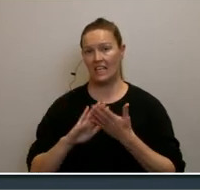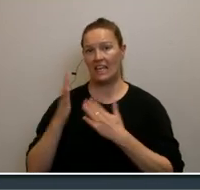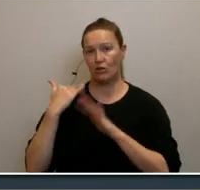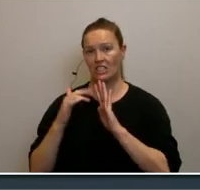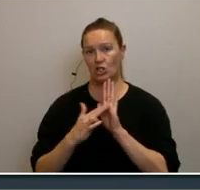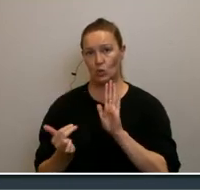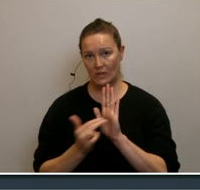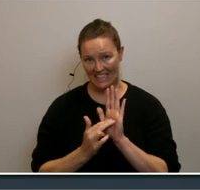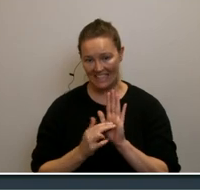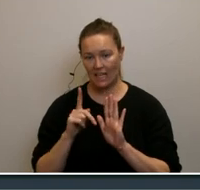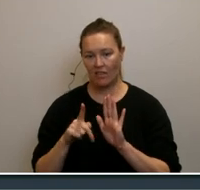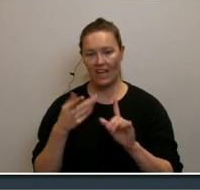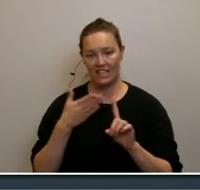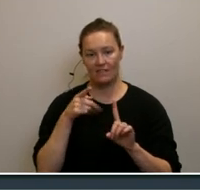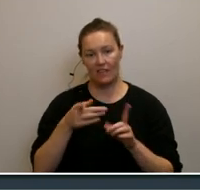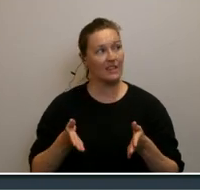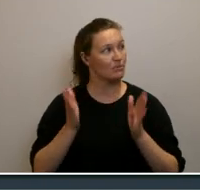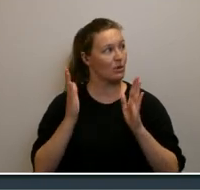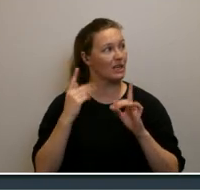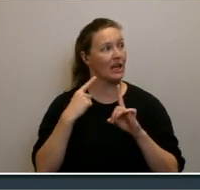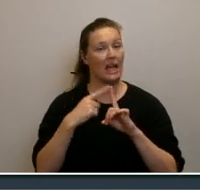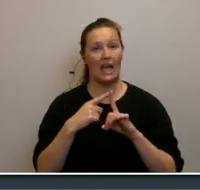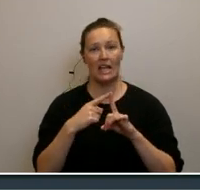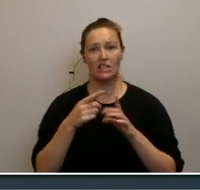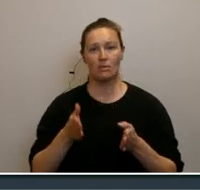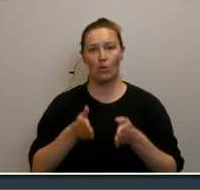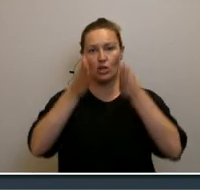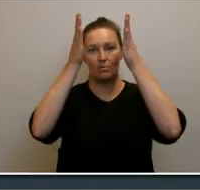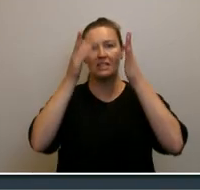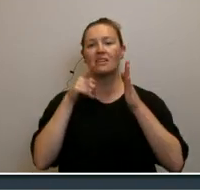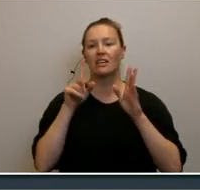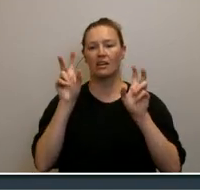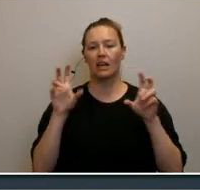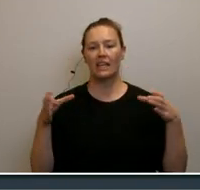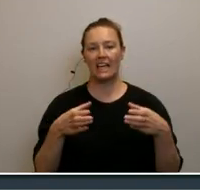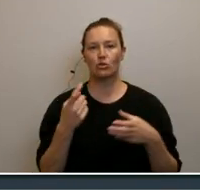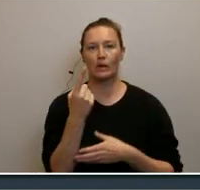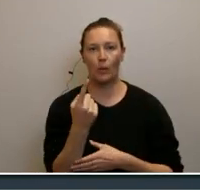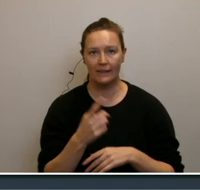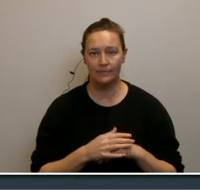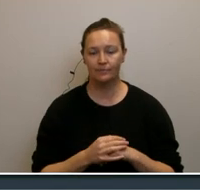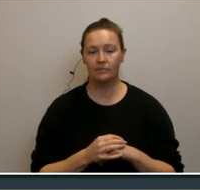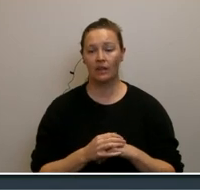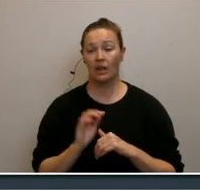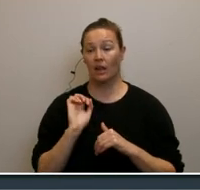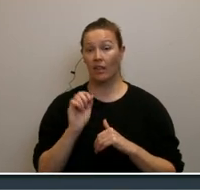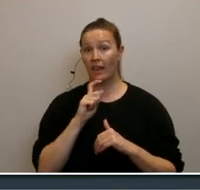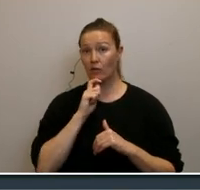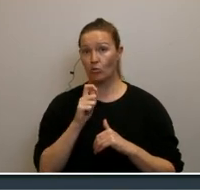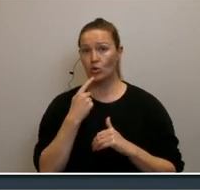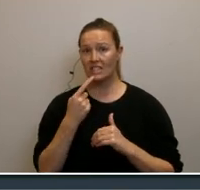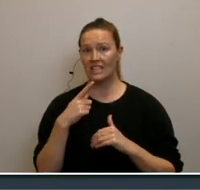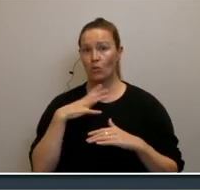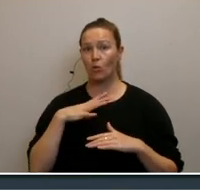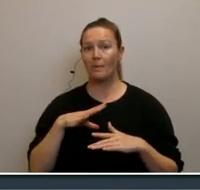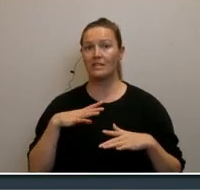Zealand identified this building and the monument as Category 1. Their report noted that the Women's